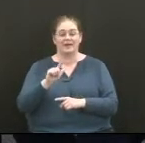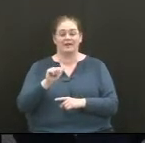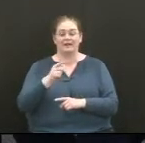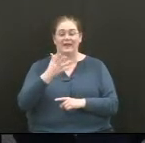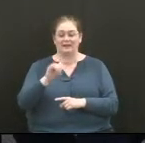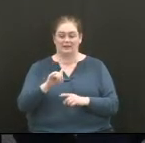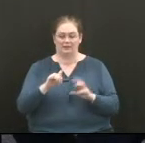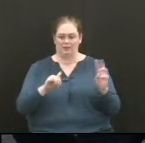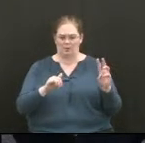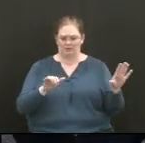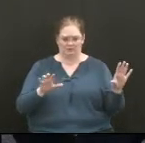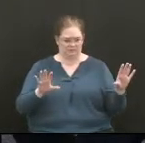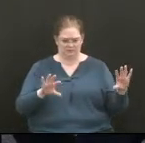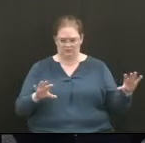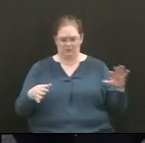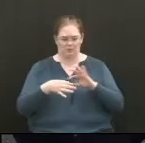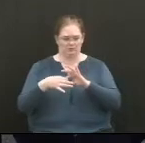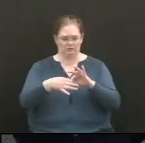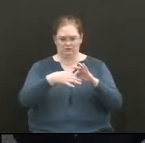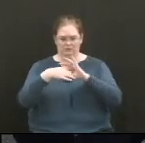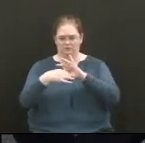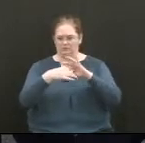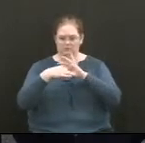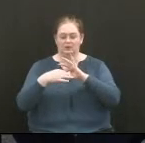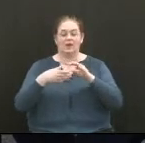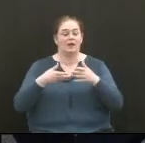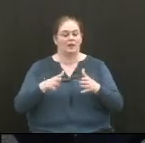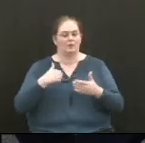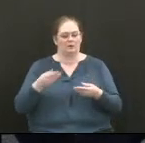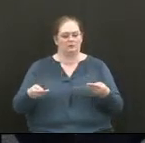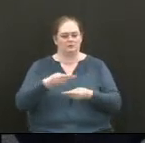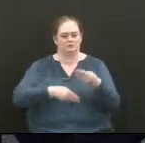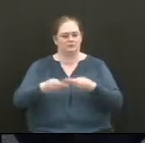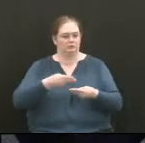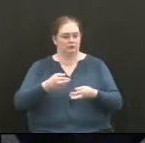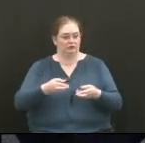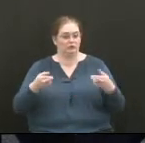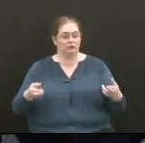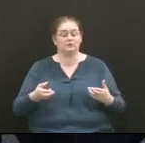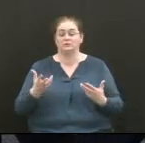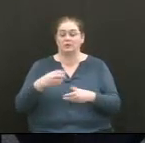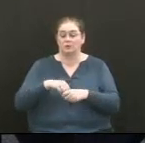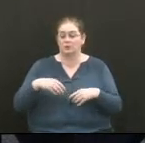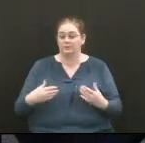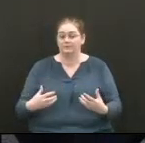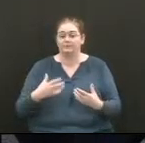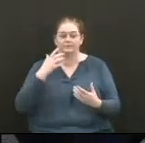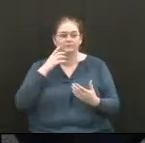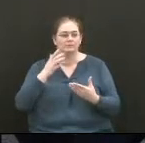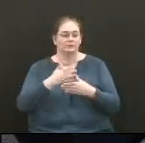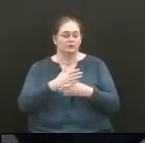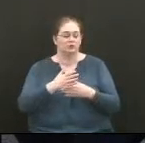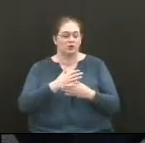west. And those cooperative efforts have allowed us to share resources, which have included